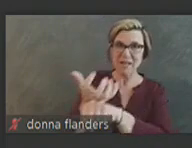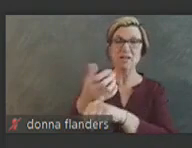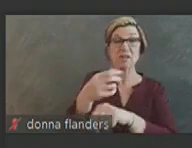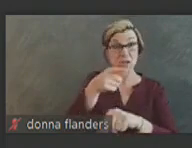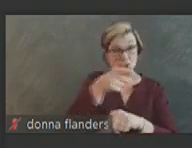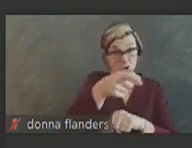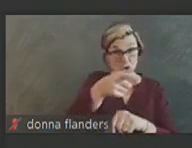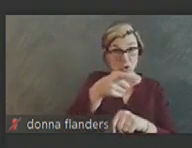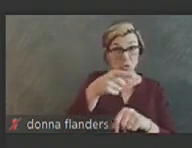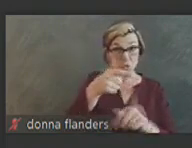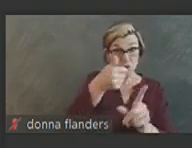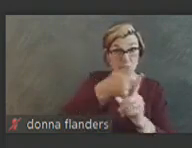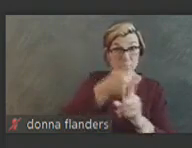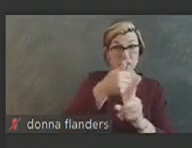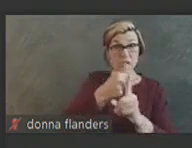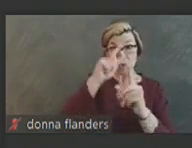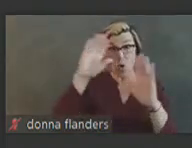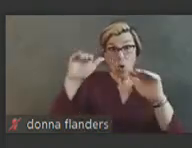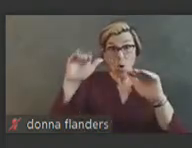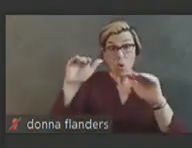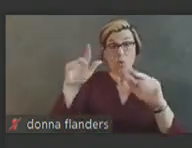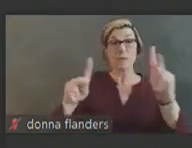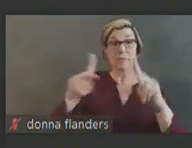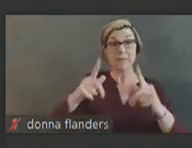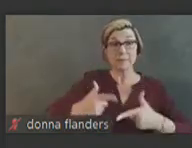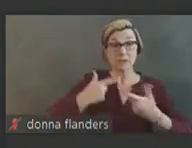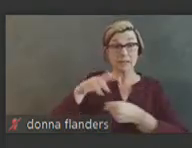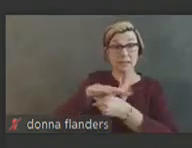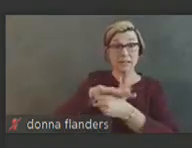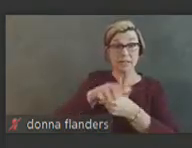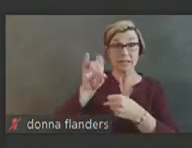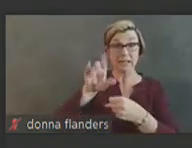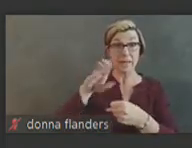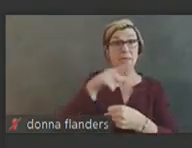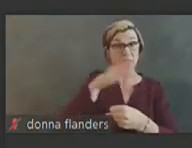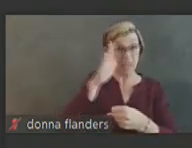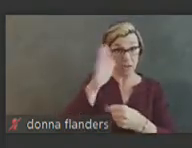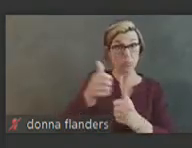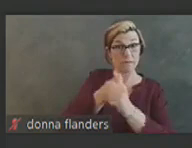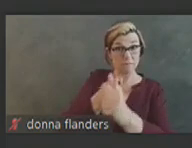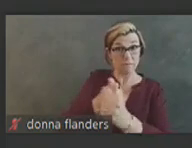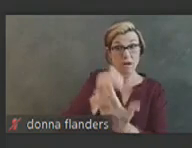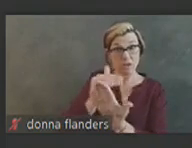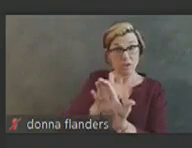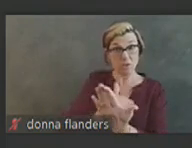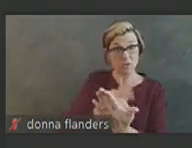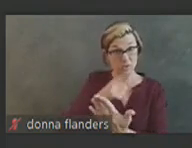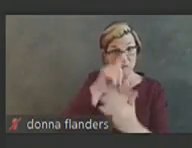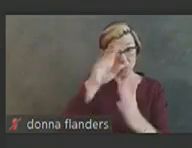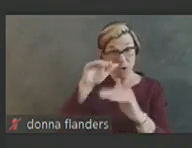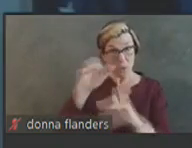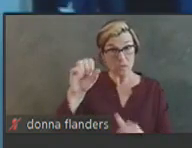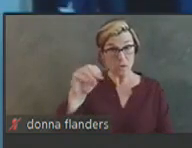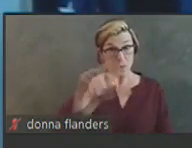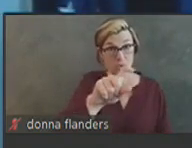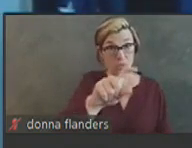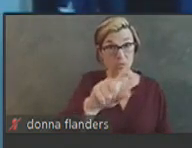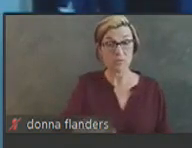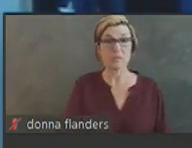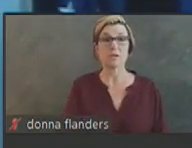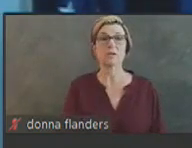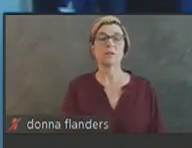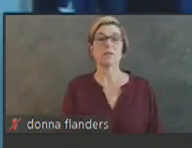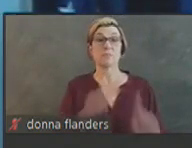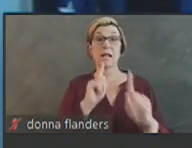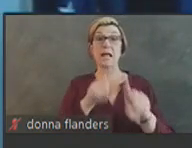that folks in DeKalb County will take these additional measures? I'm certain that they